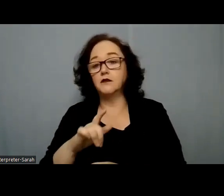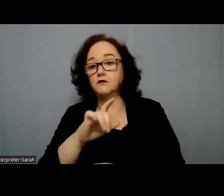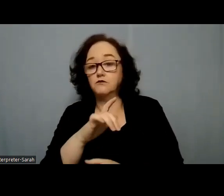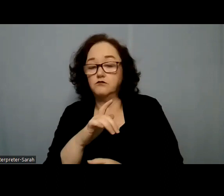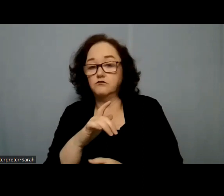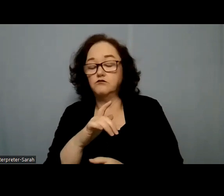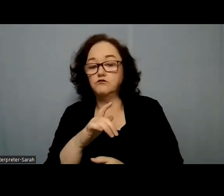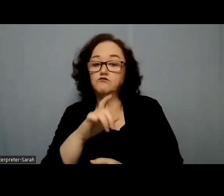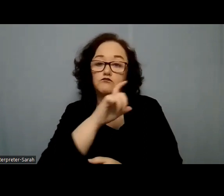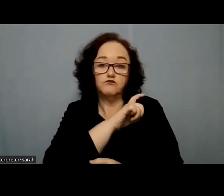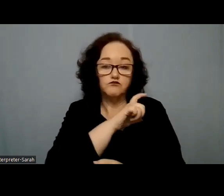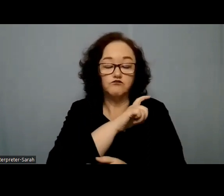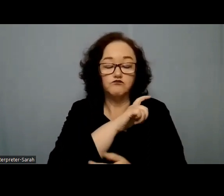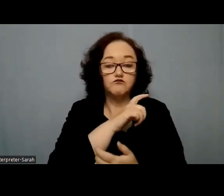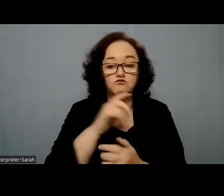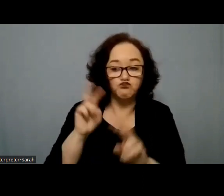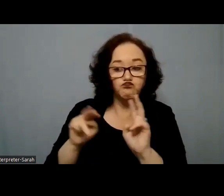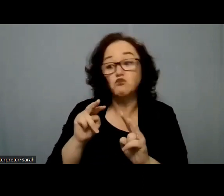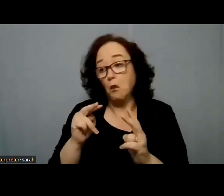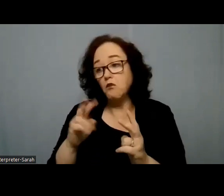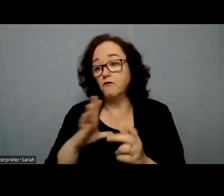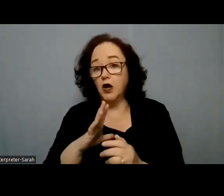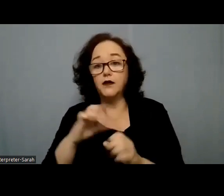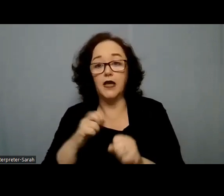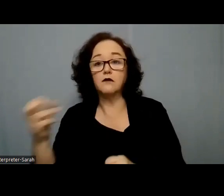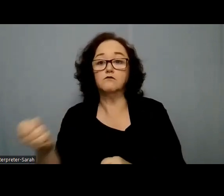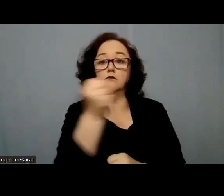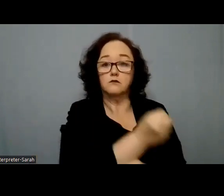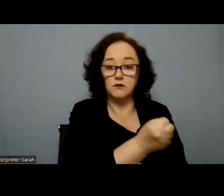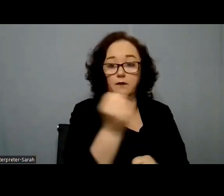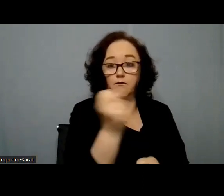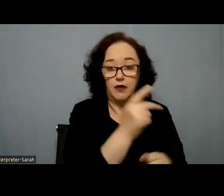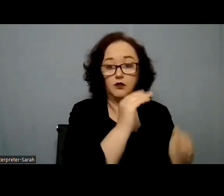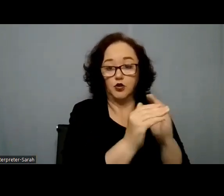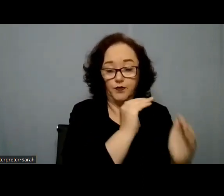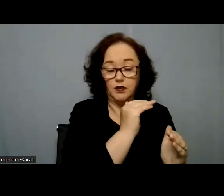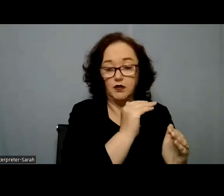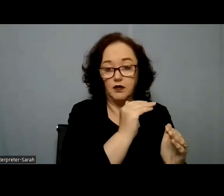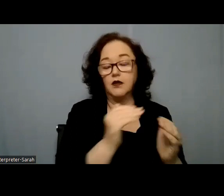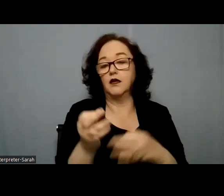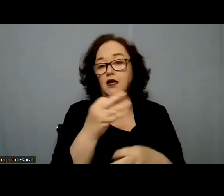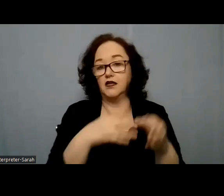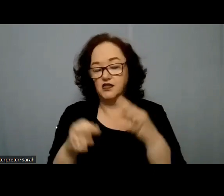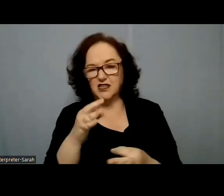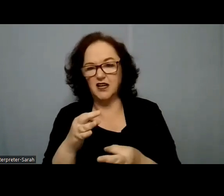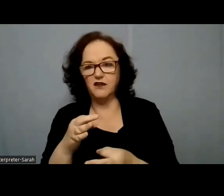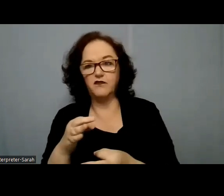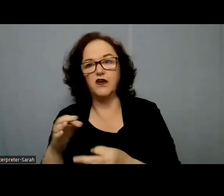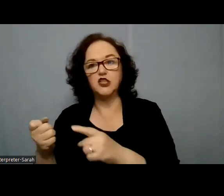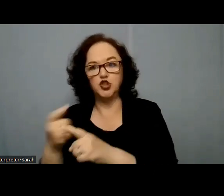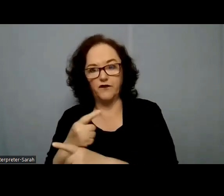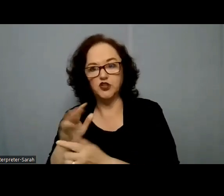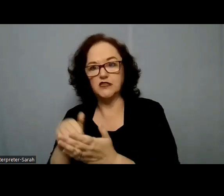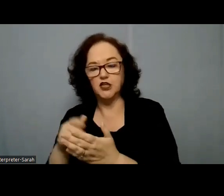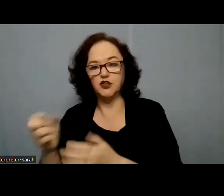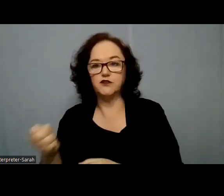into their community without regard to having to come back to the diversion center to transport the individual into an appropriate